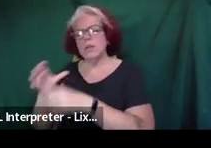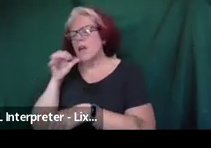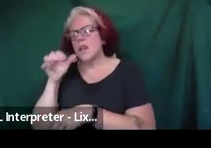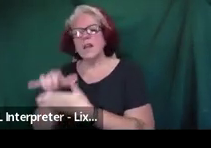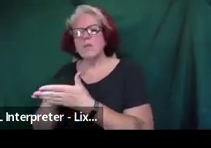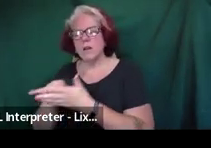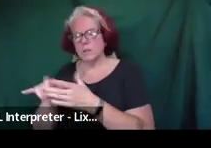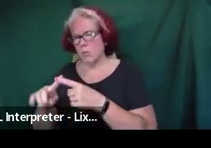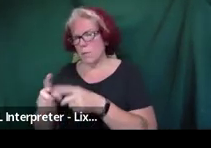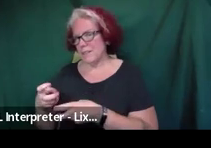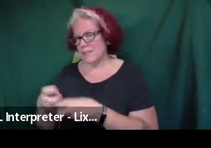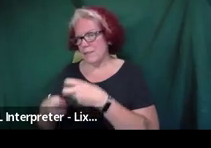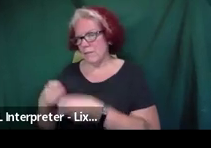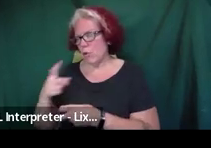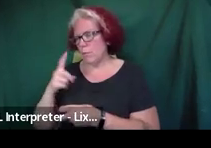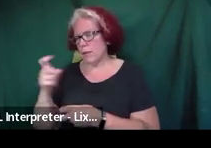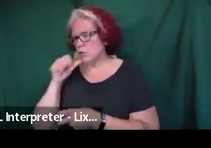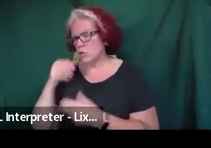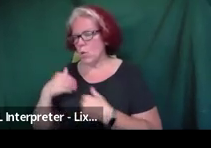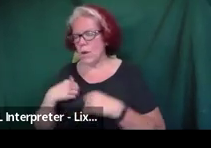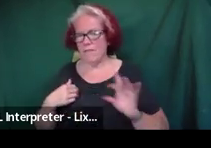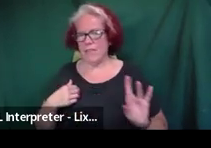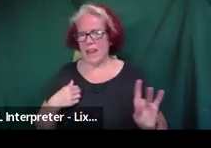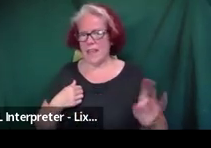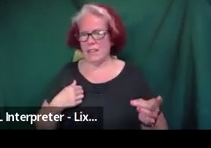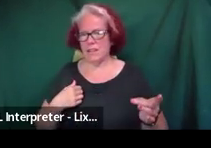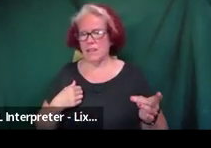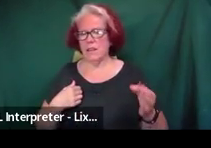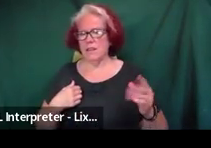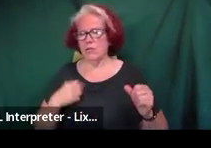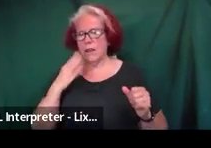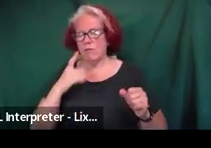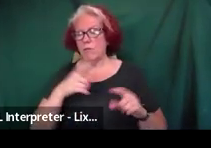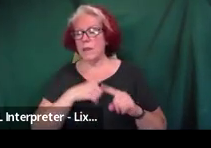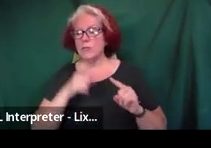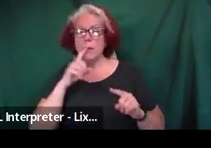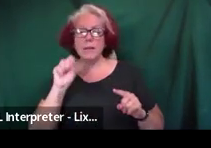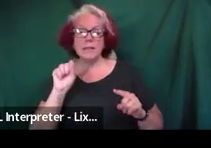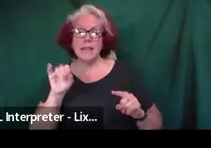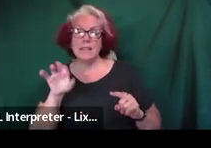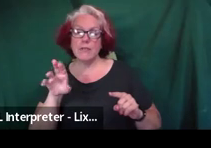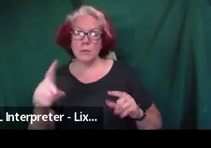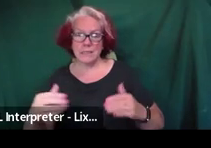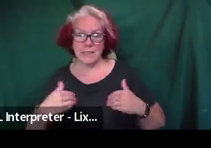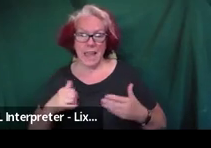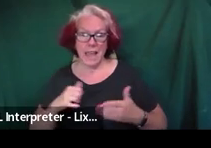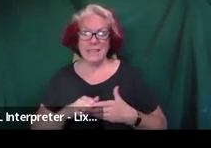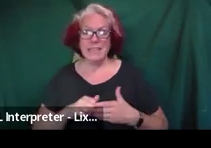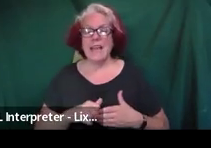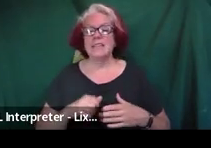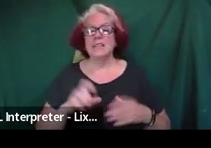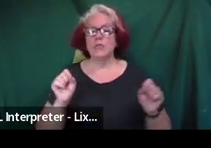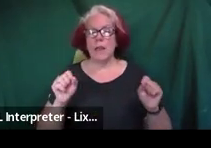impossible, but difficult because you don't have that eighth grade information. But because you do have that and you are looking at your